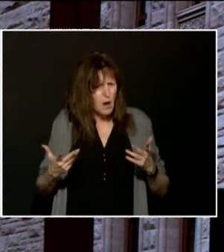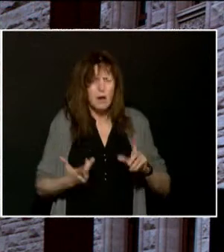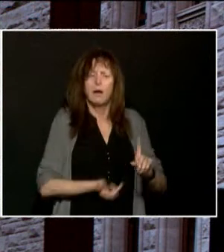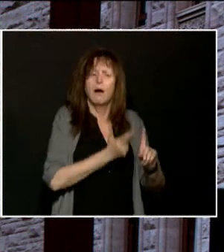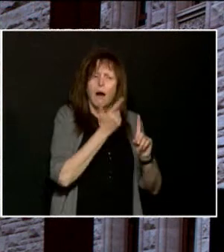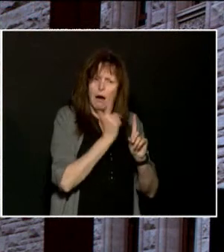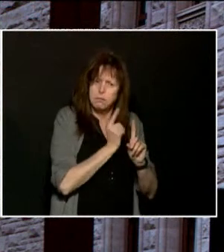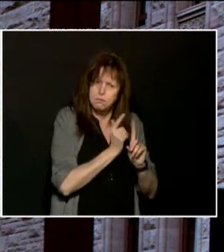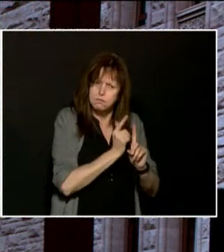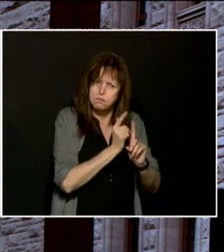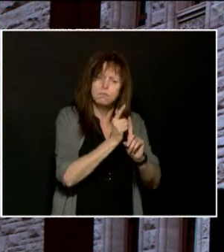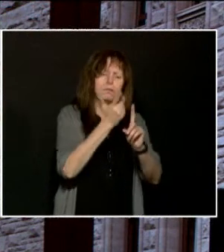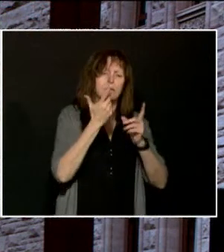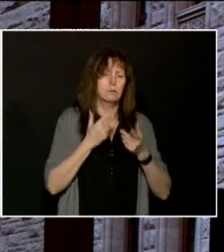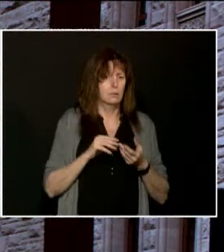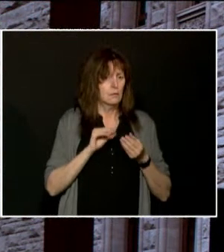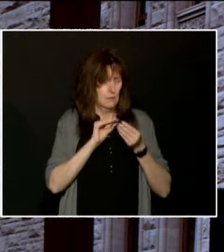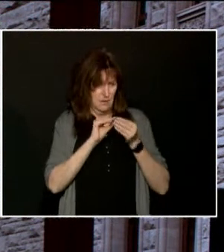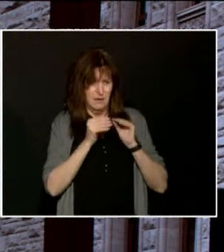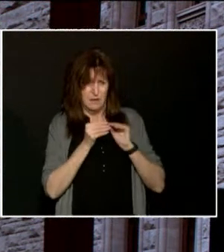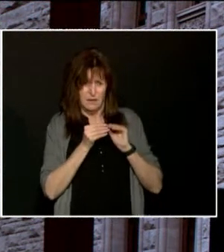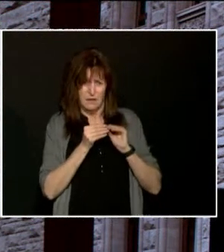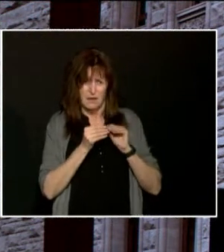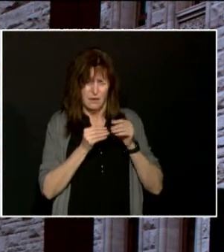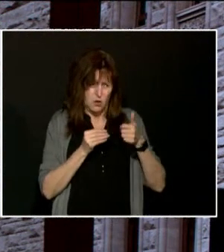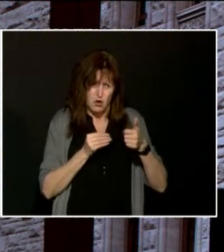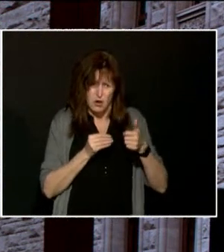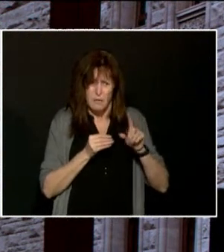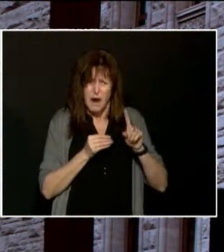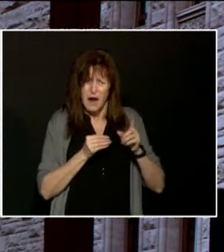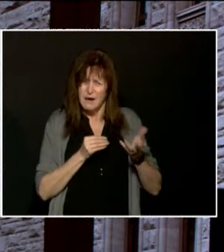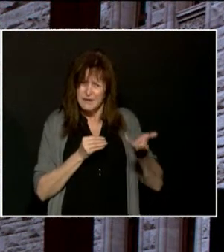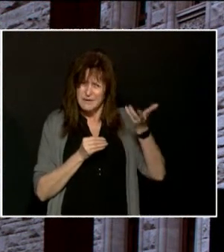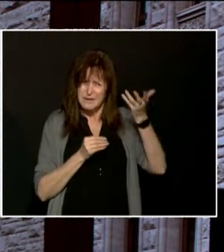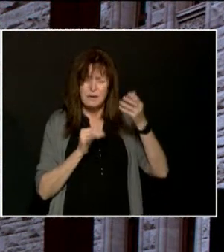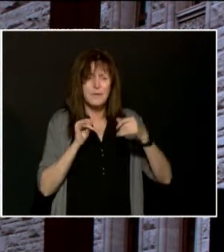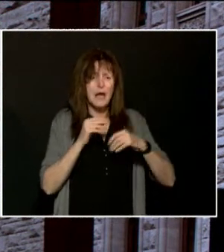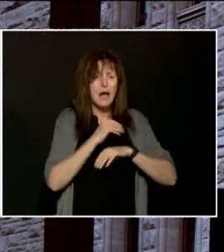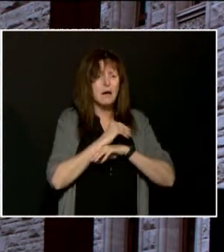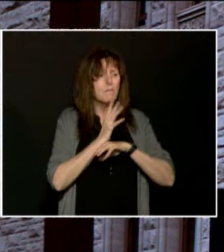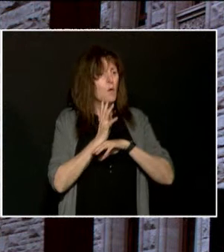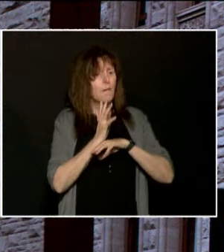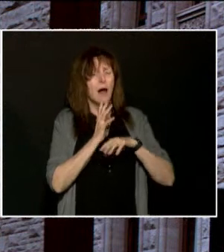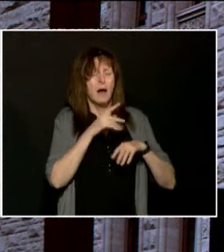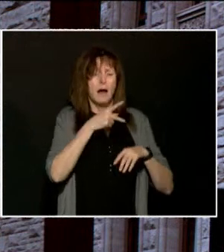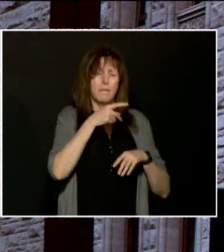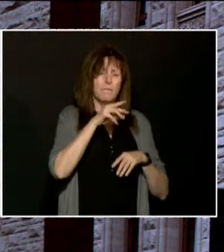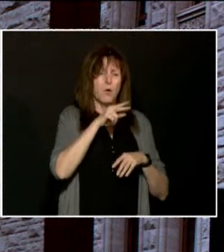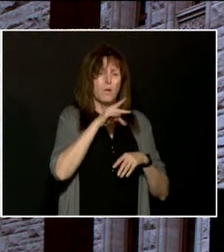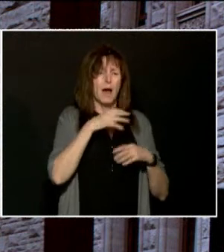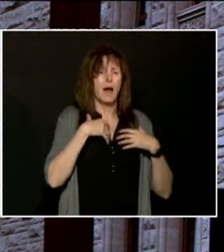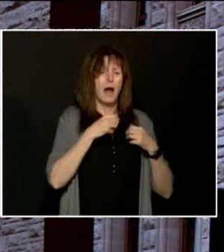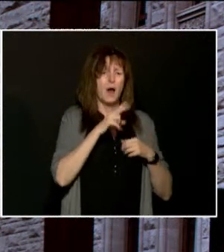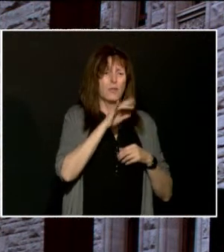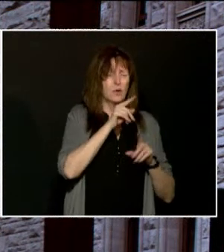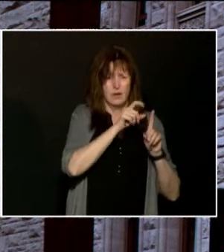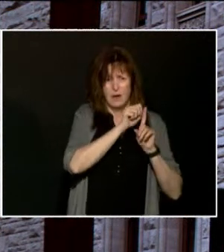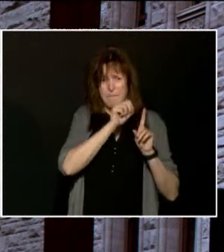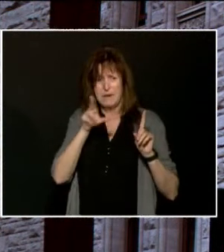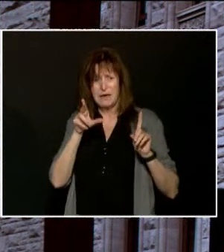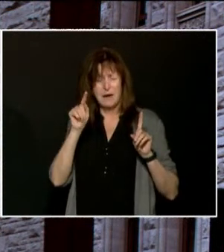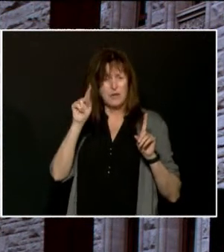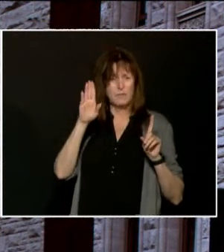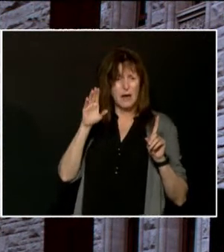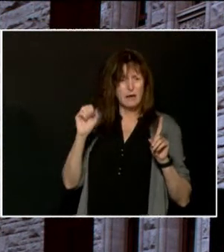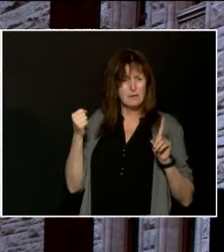go up, and that's the advantage that Porcupine Health Unit has over Thunder Bay and Sudbury. They're in the midst of